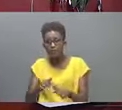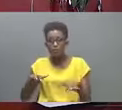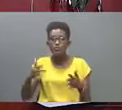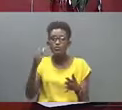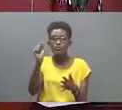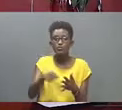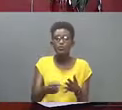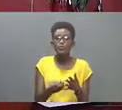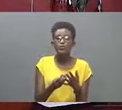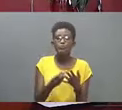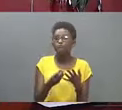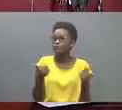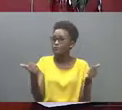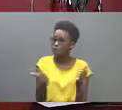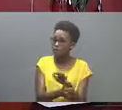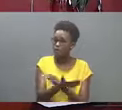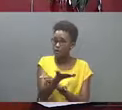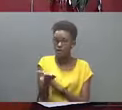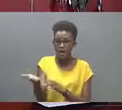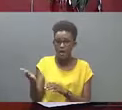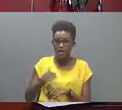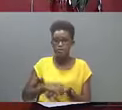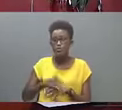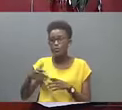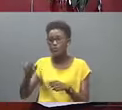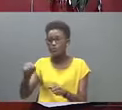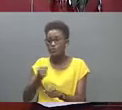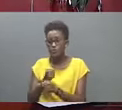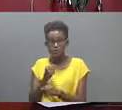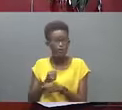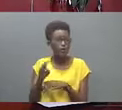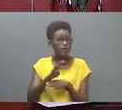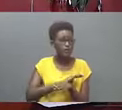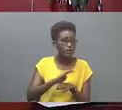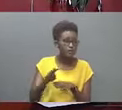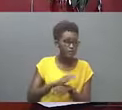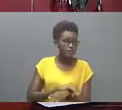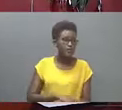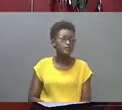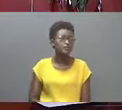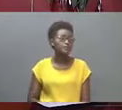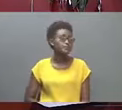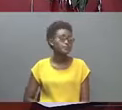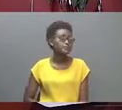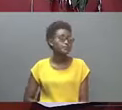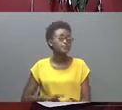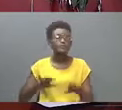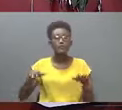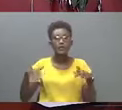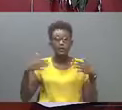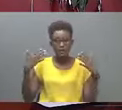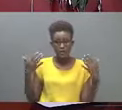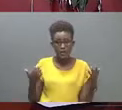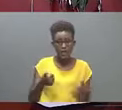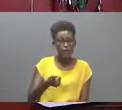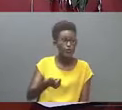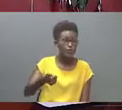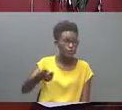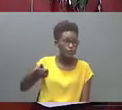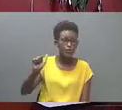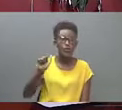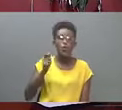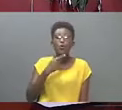resources and to get together. So you are the one who is